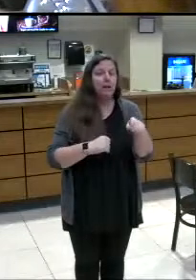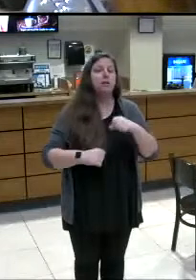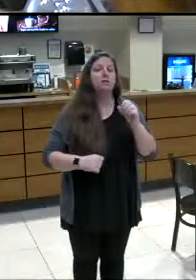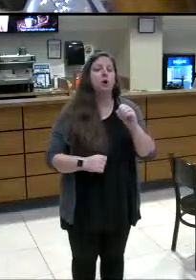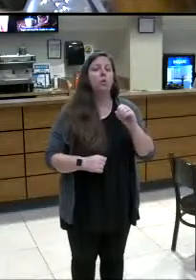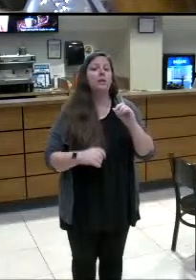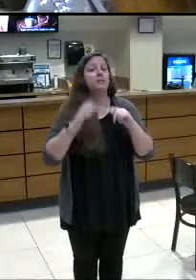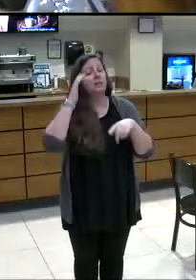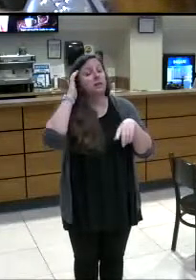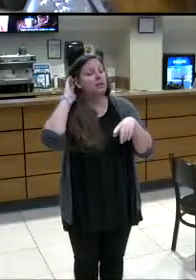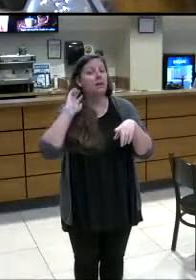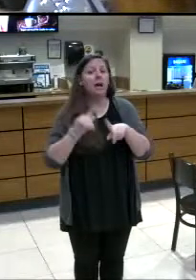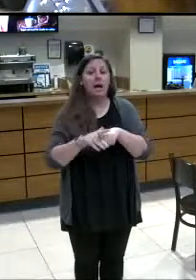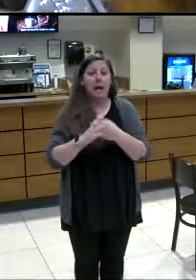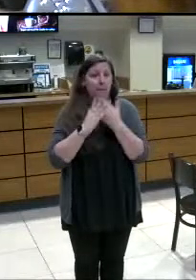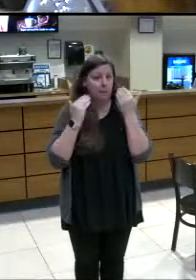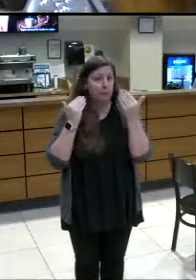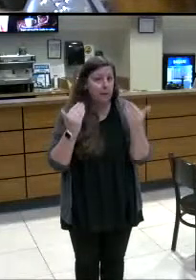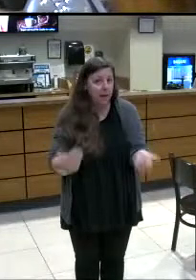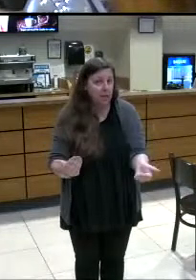and